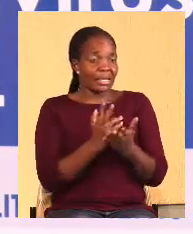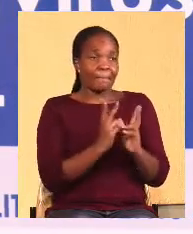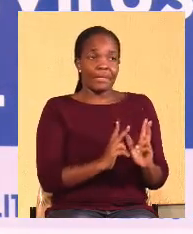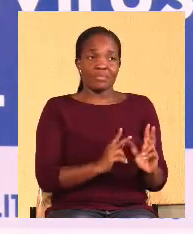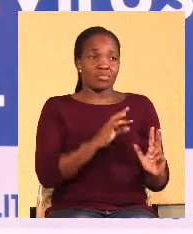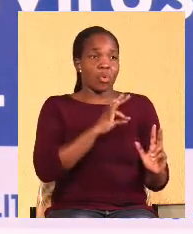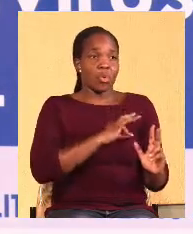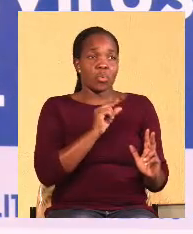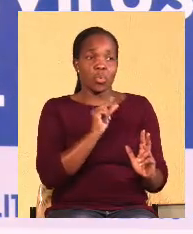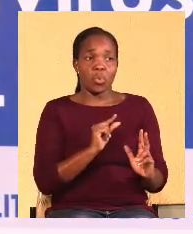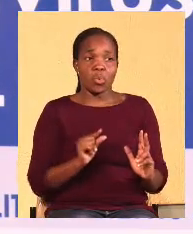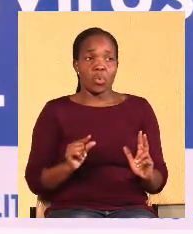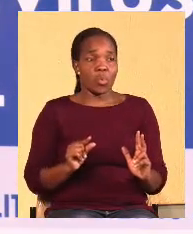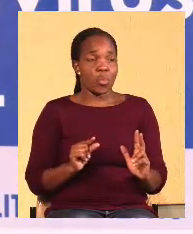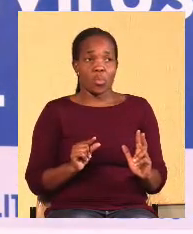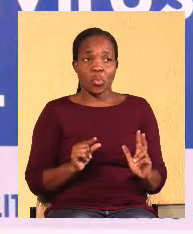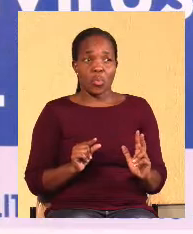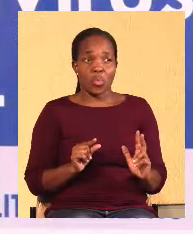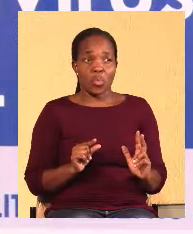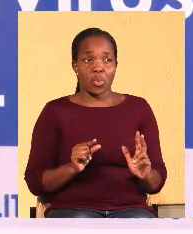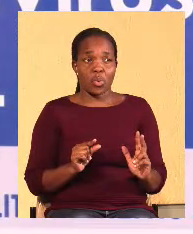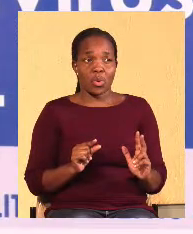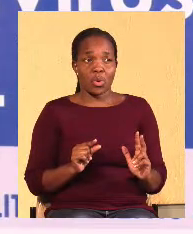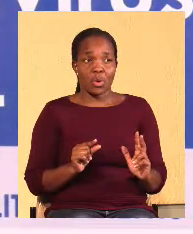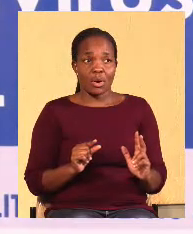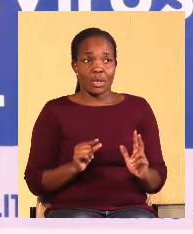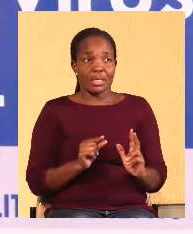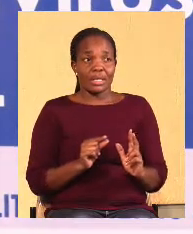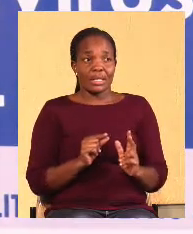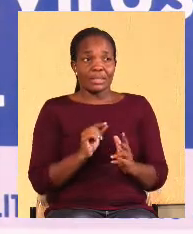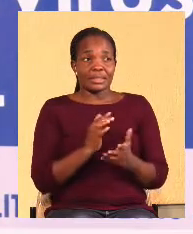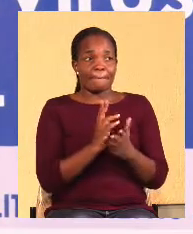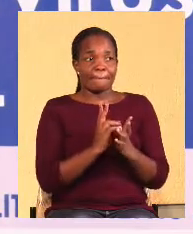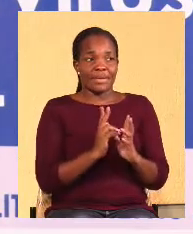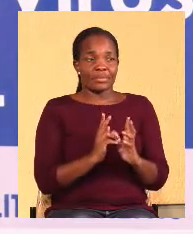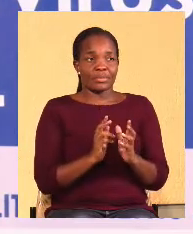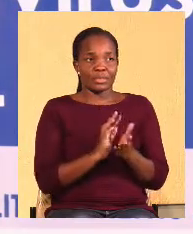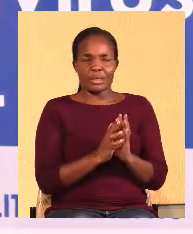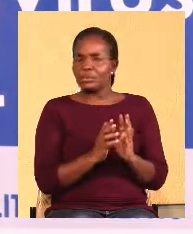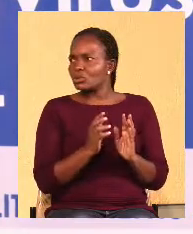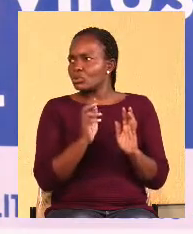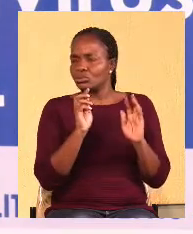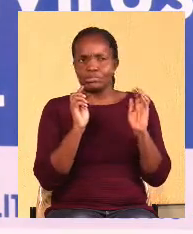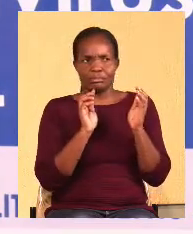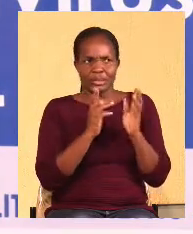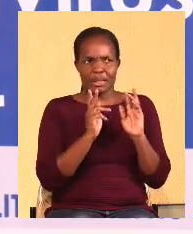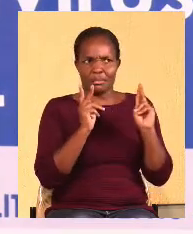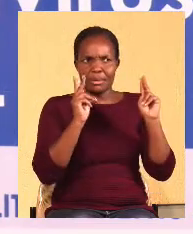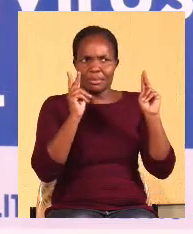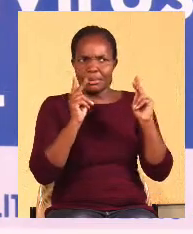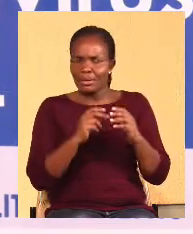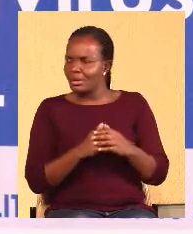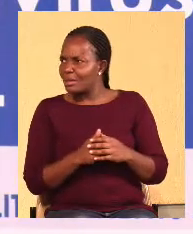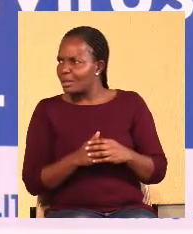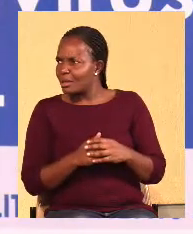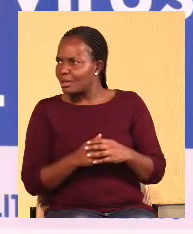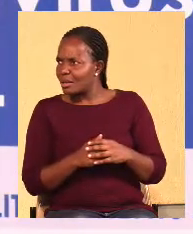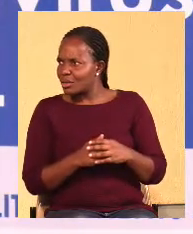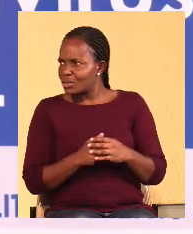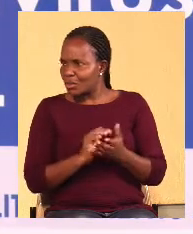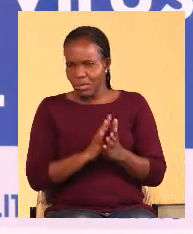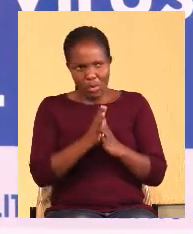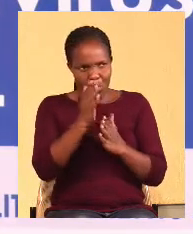people would turn to sex work during this time. Sex work doesn't stop. Will people still be criminalized,